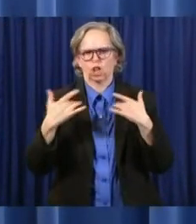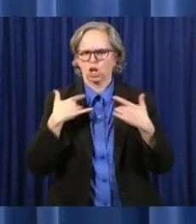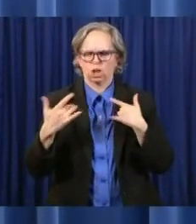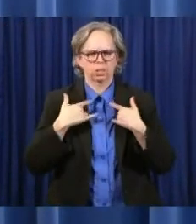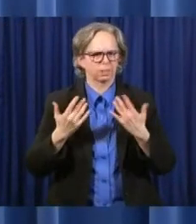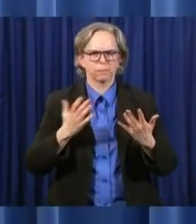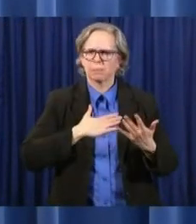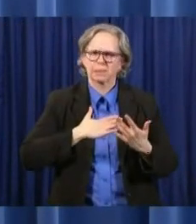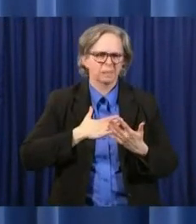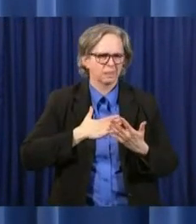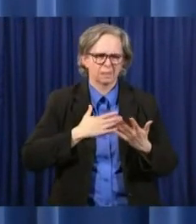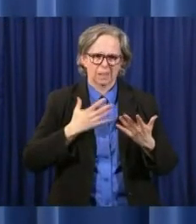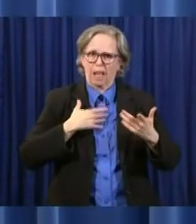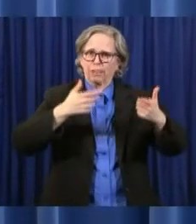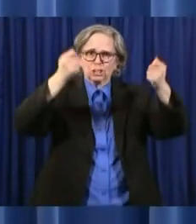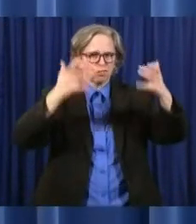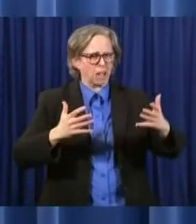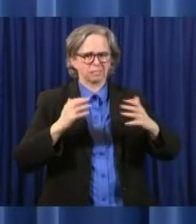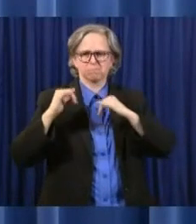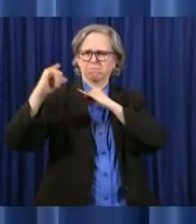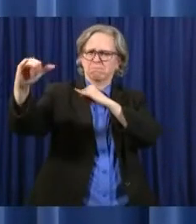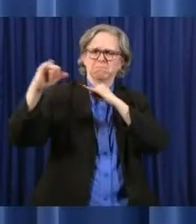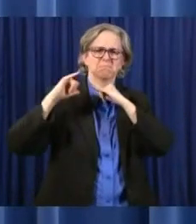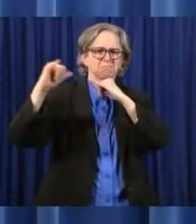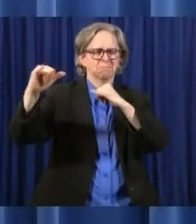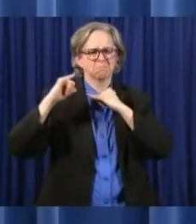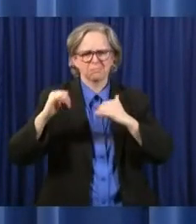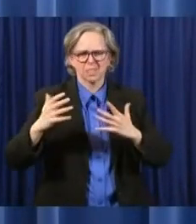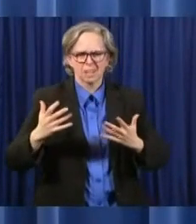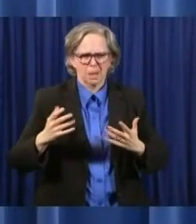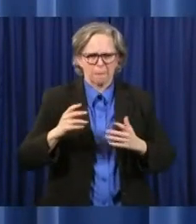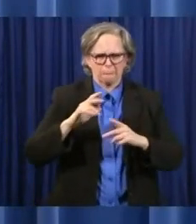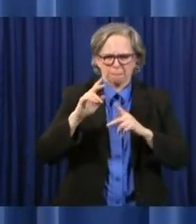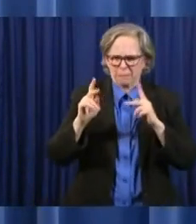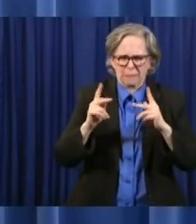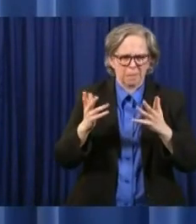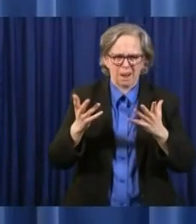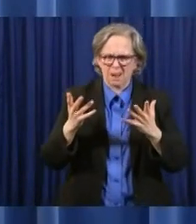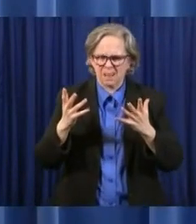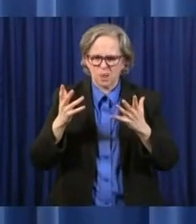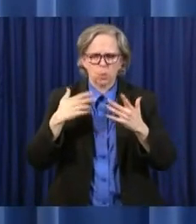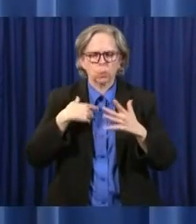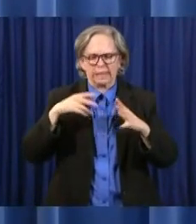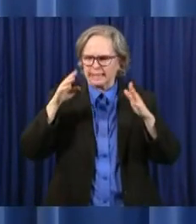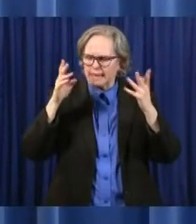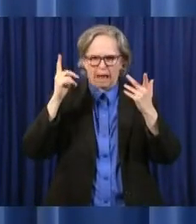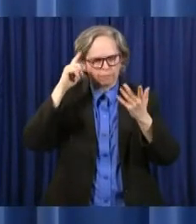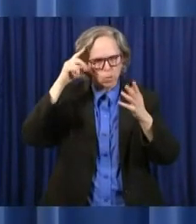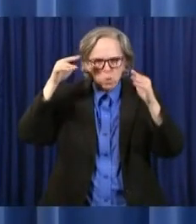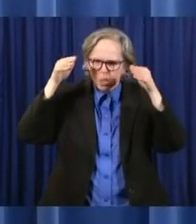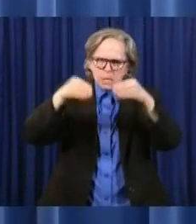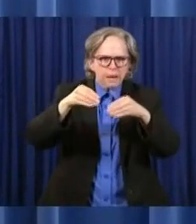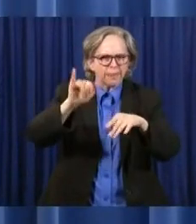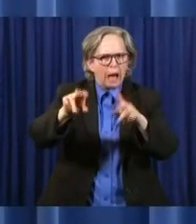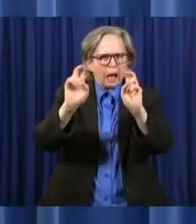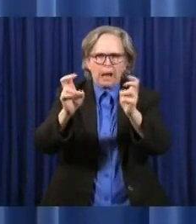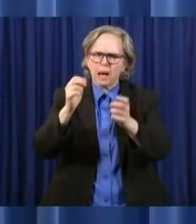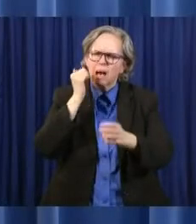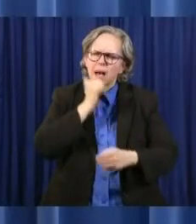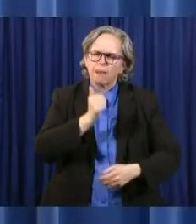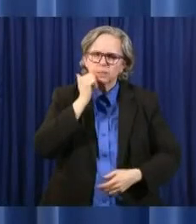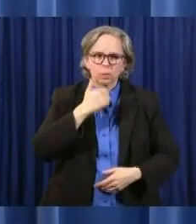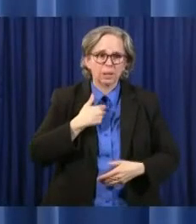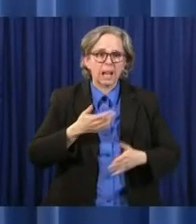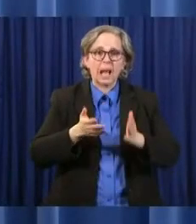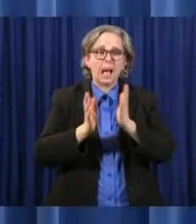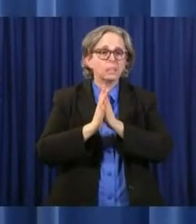this every single day. I've asked Governor Strickland, who has